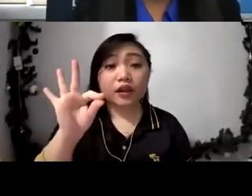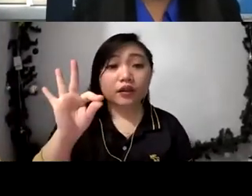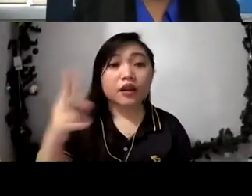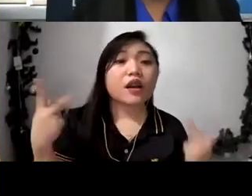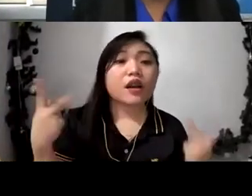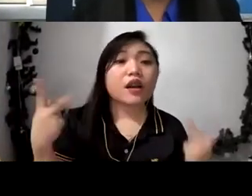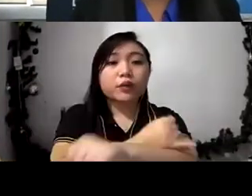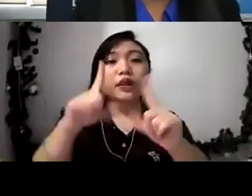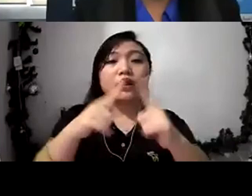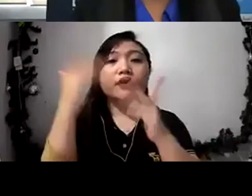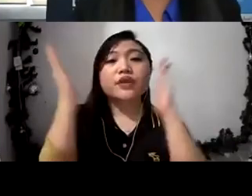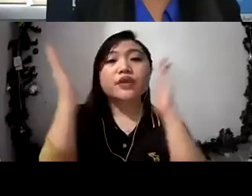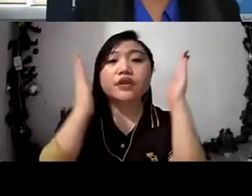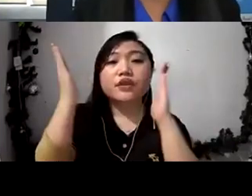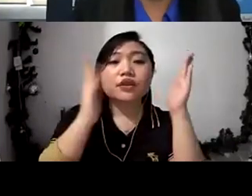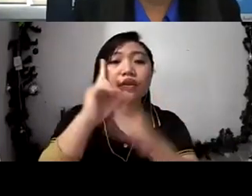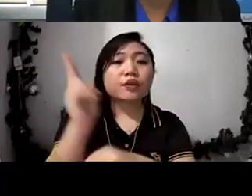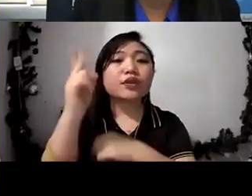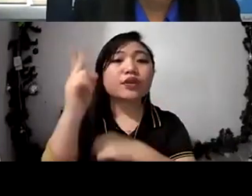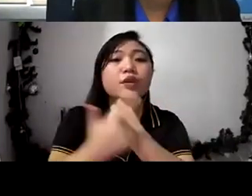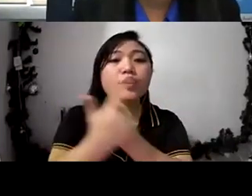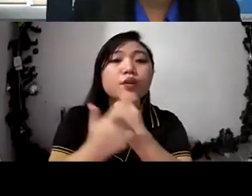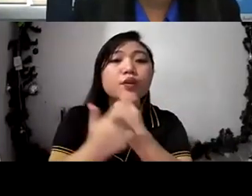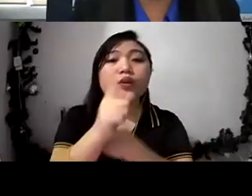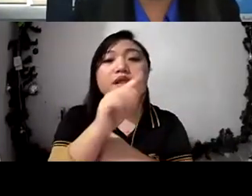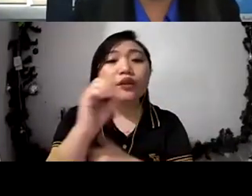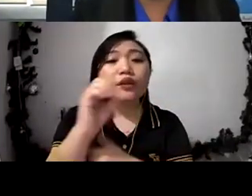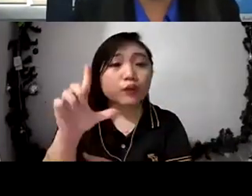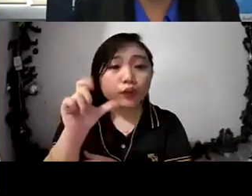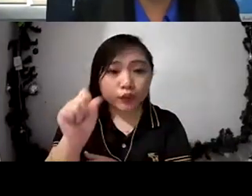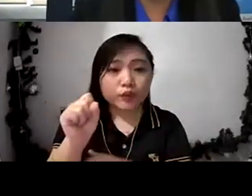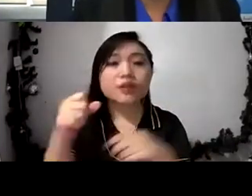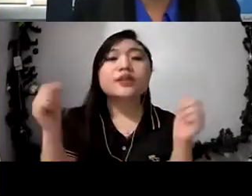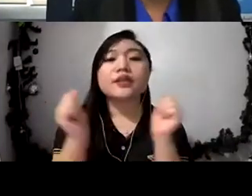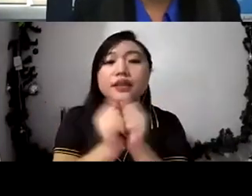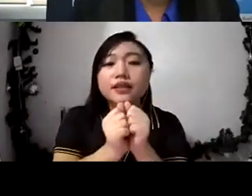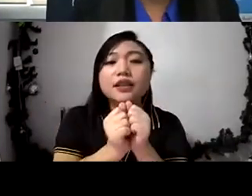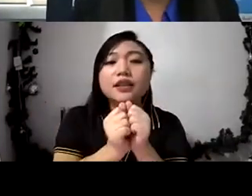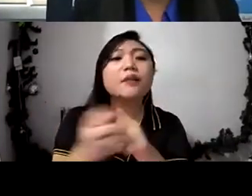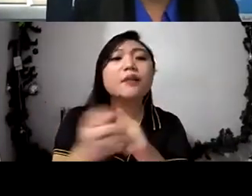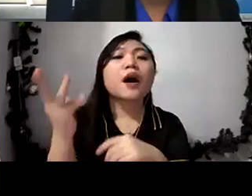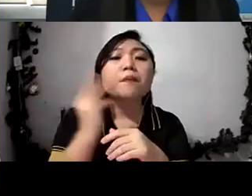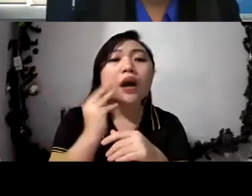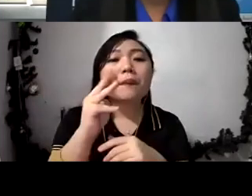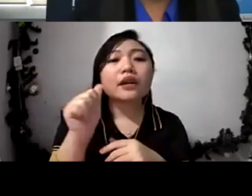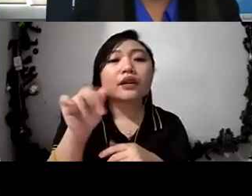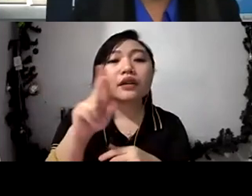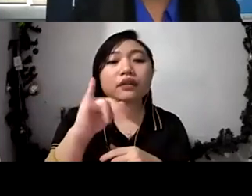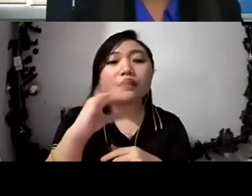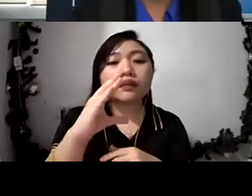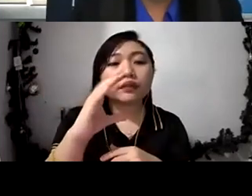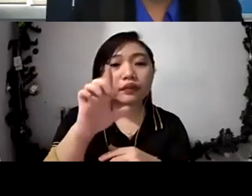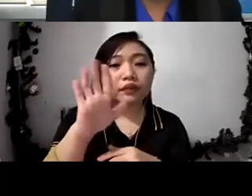Improving Library Services Using Google Collaborative Tools. This will be delivered by Ms. Maricel C. Paya,